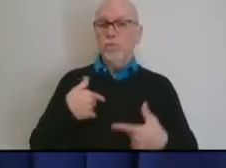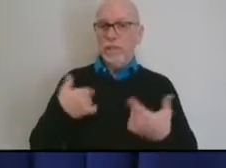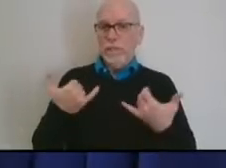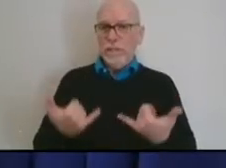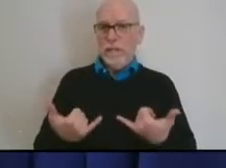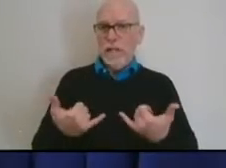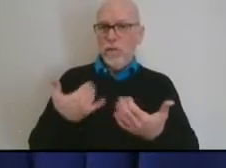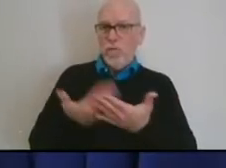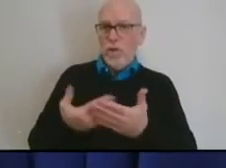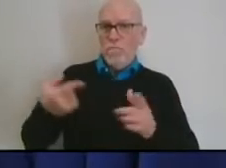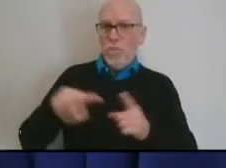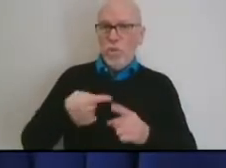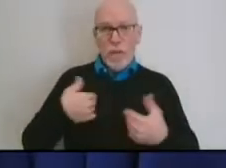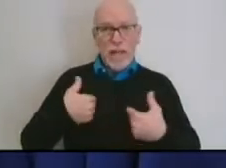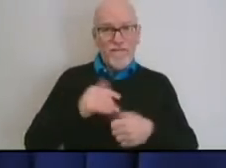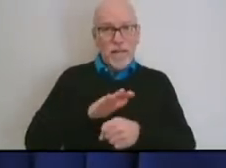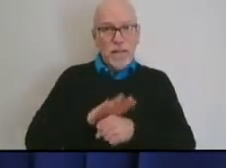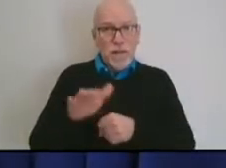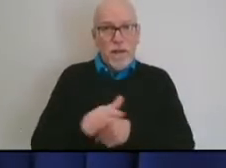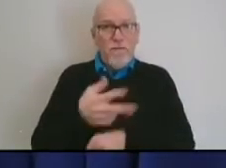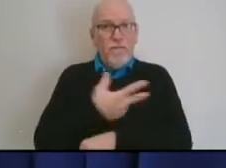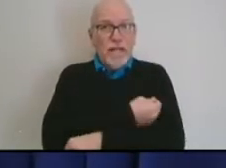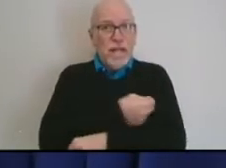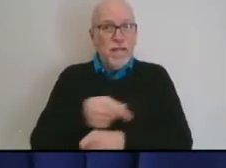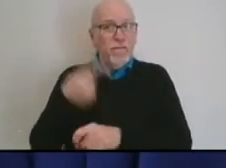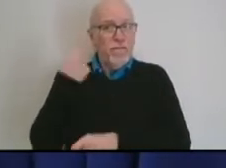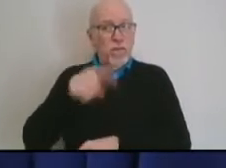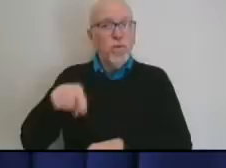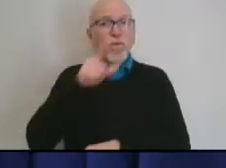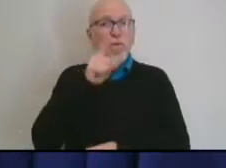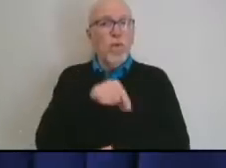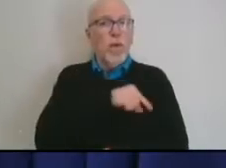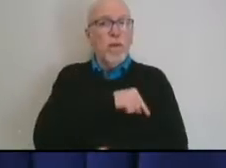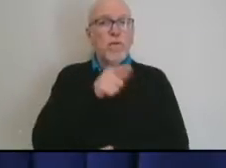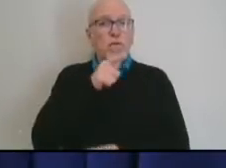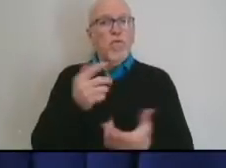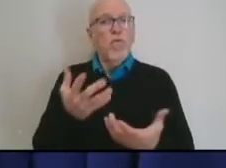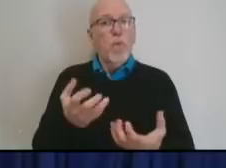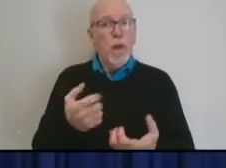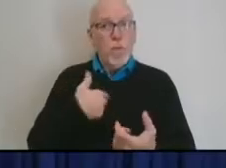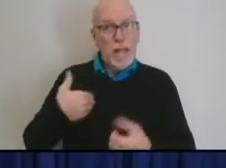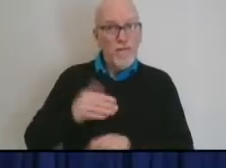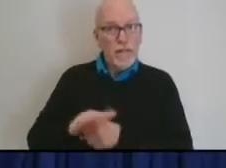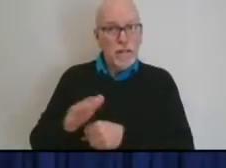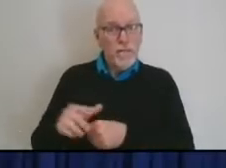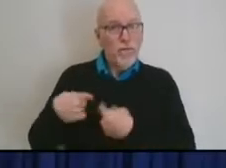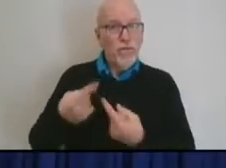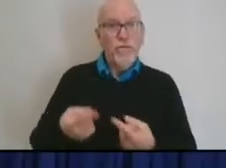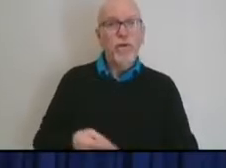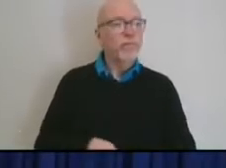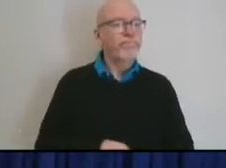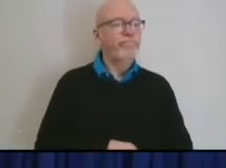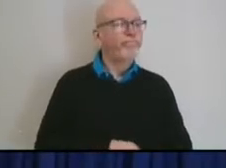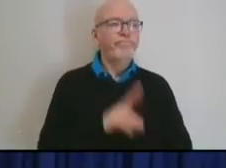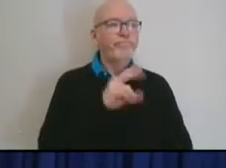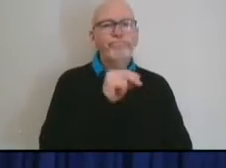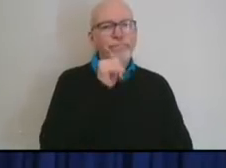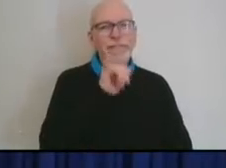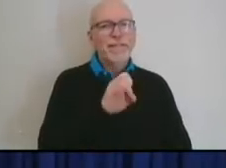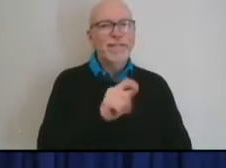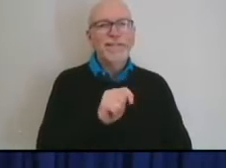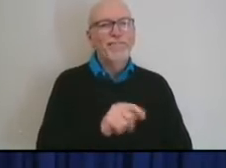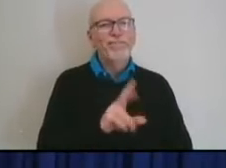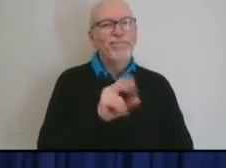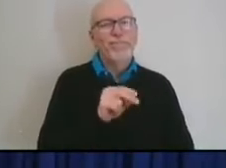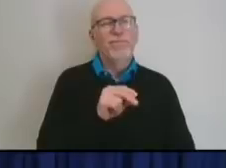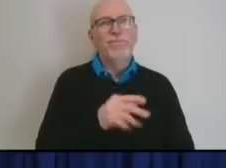we have enough vaccine to vaccinate those who are eligible that would like one? The answer is no. No, far from